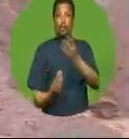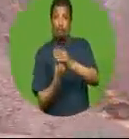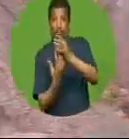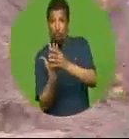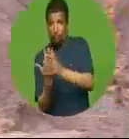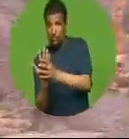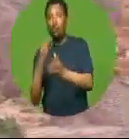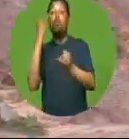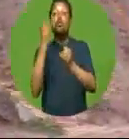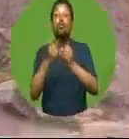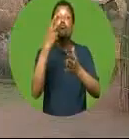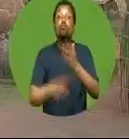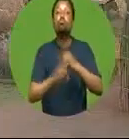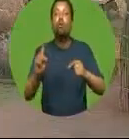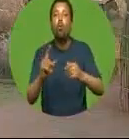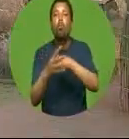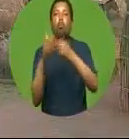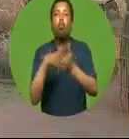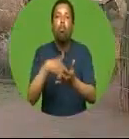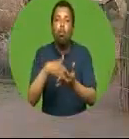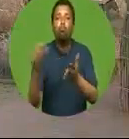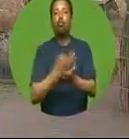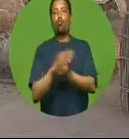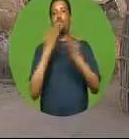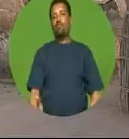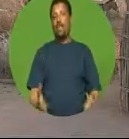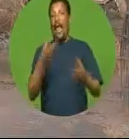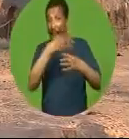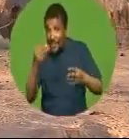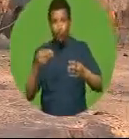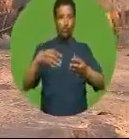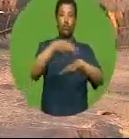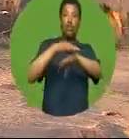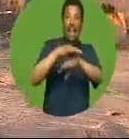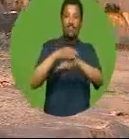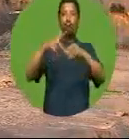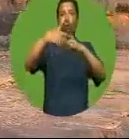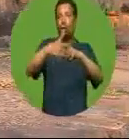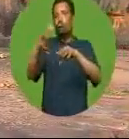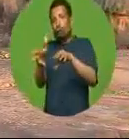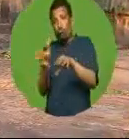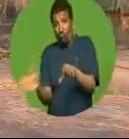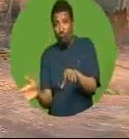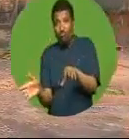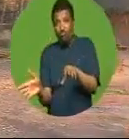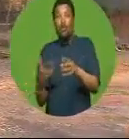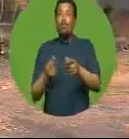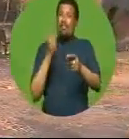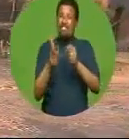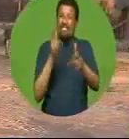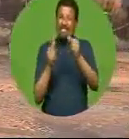poor productivity. Land fragmentation. The rapid growth rate of